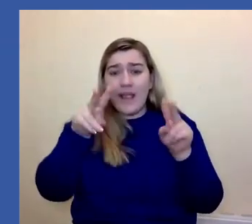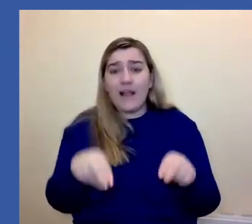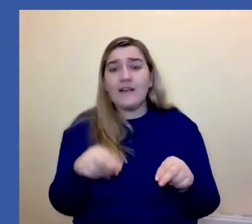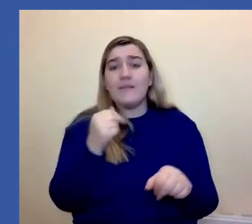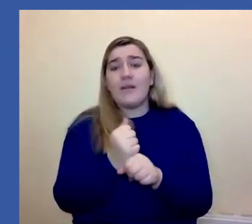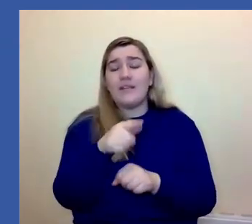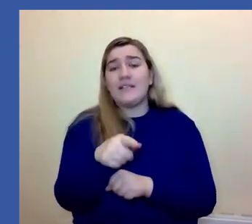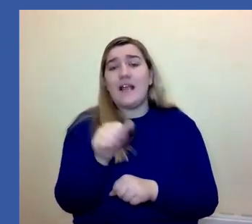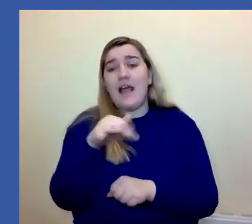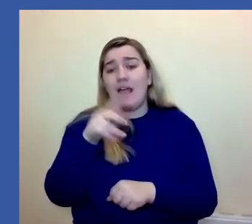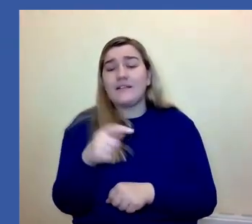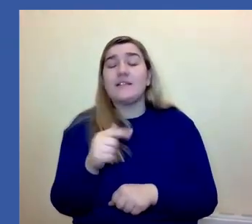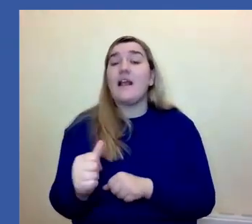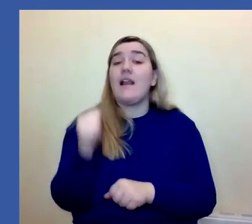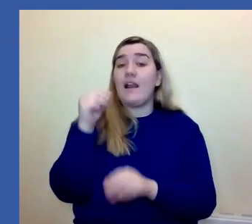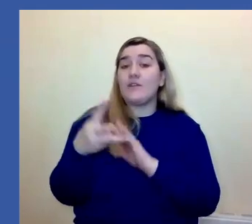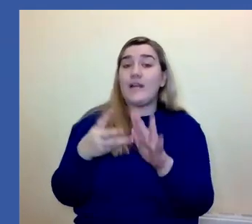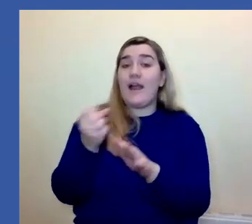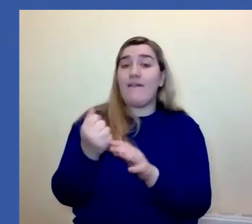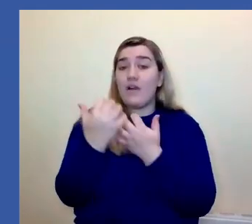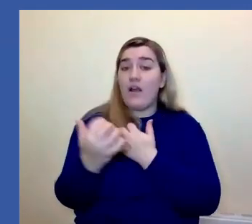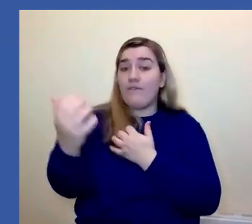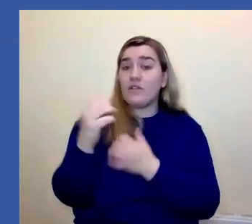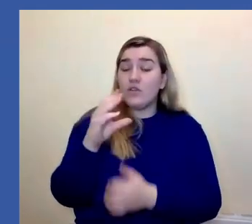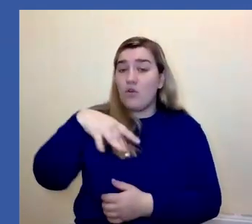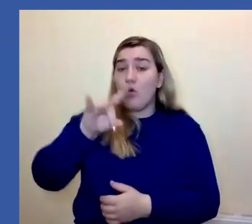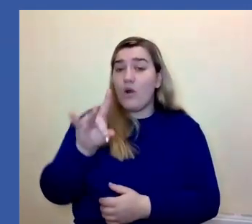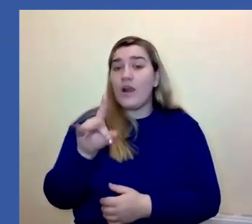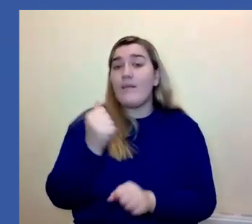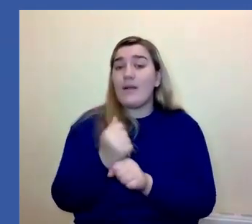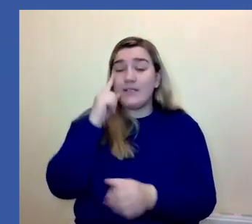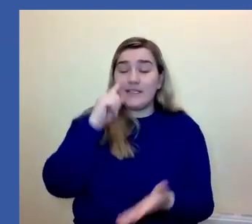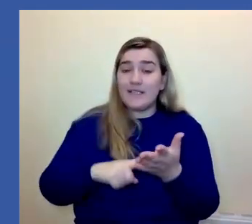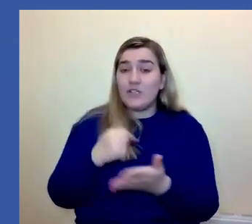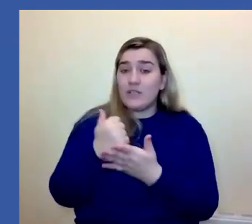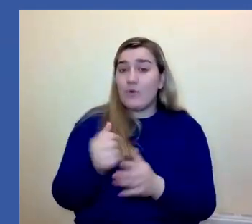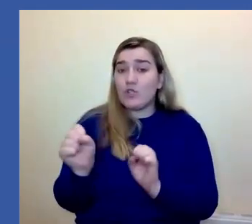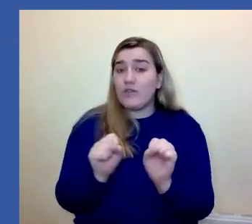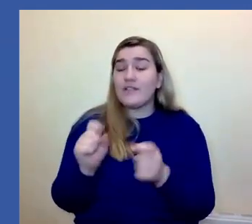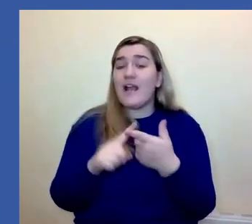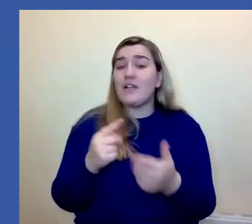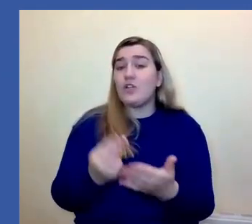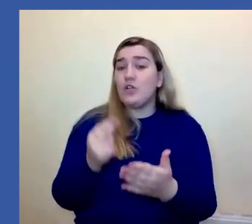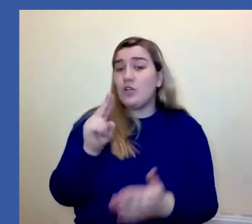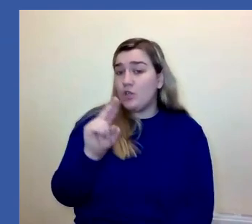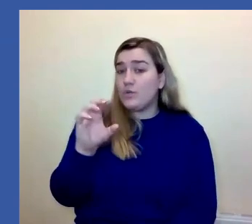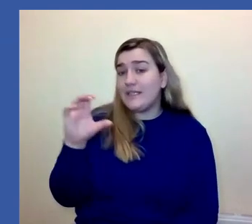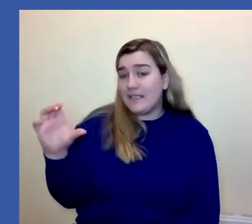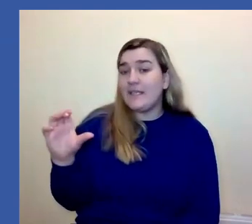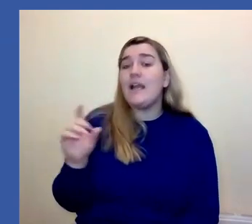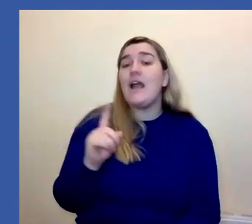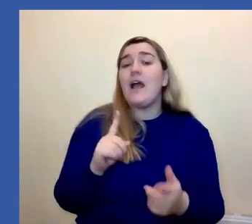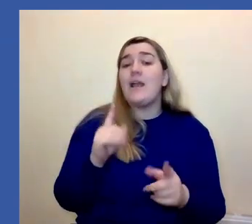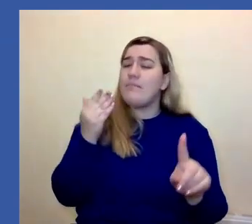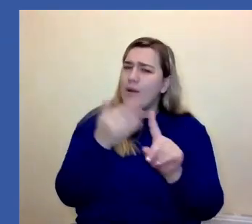Last week, we had a conference in Cork with the Decision Support Service. Anya was there, and with the University College Cork. The purpose